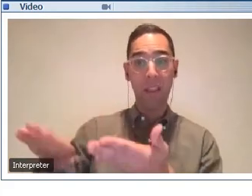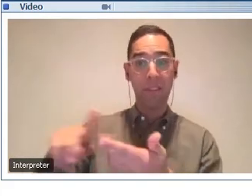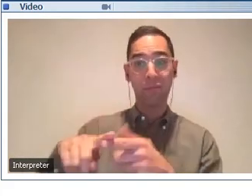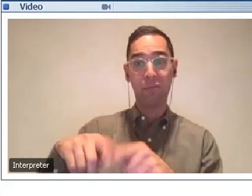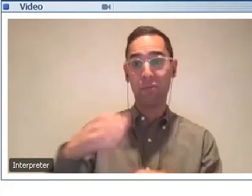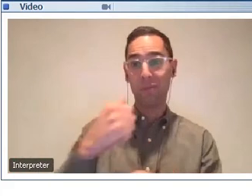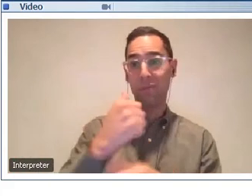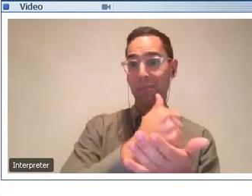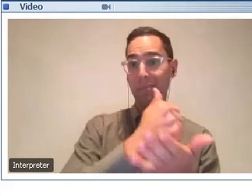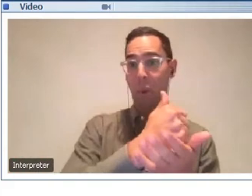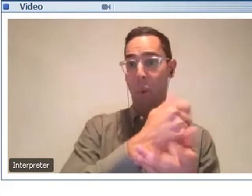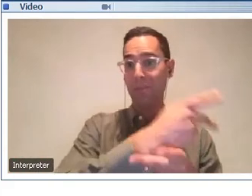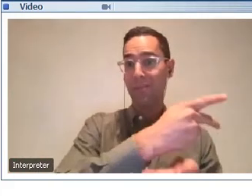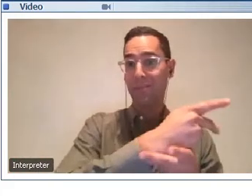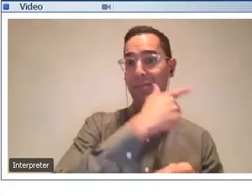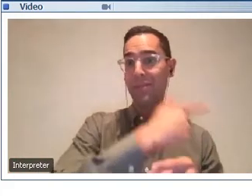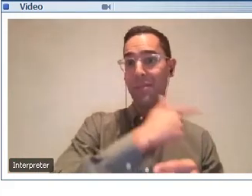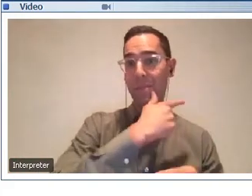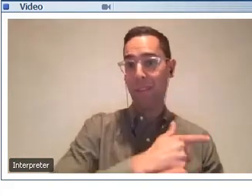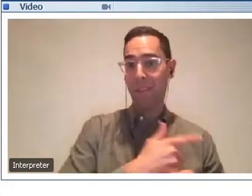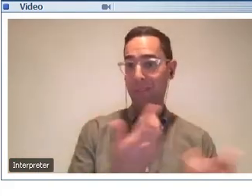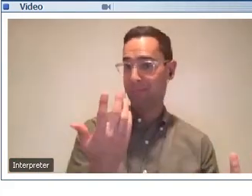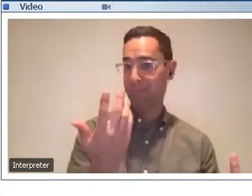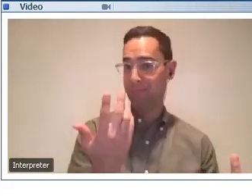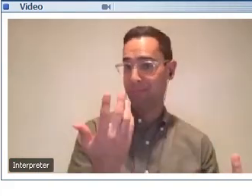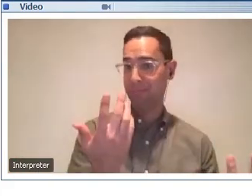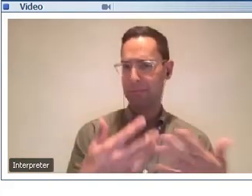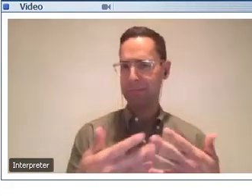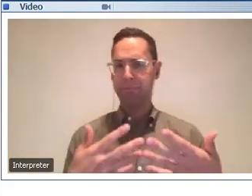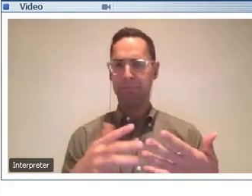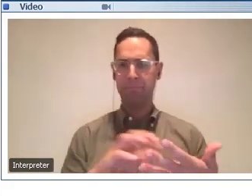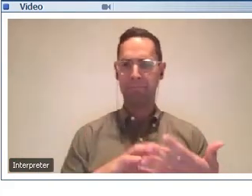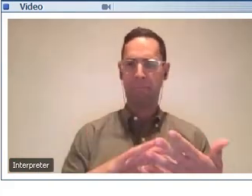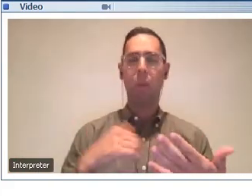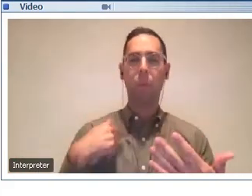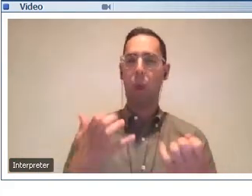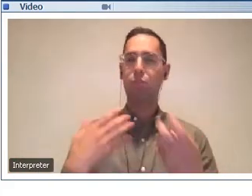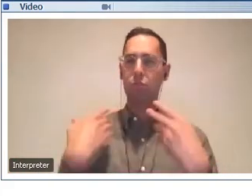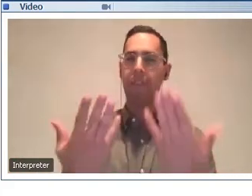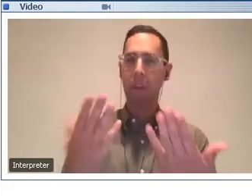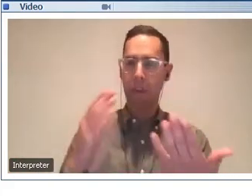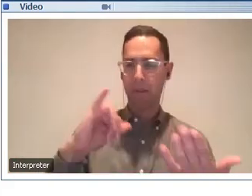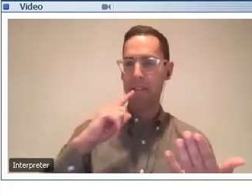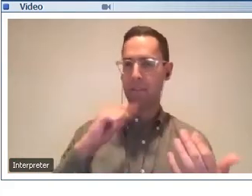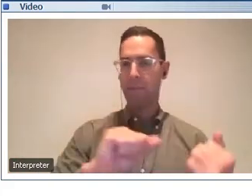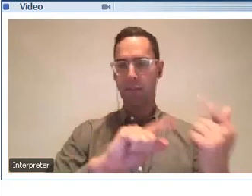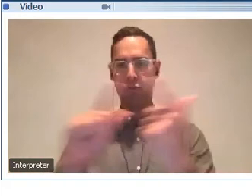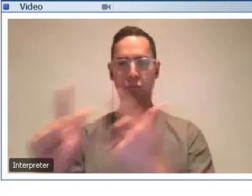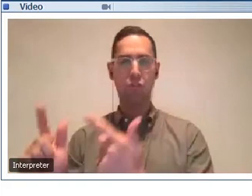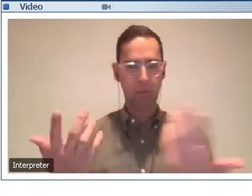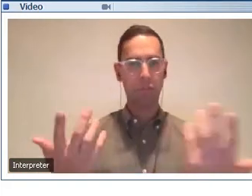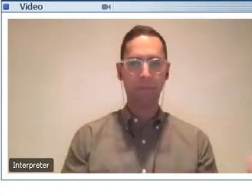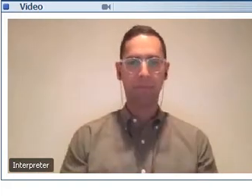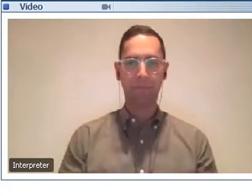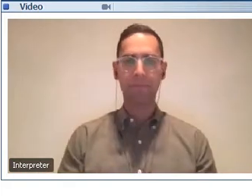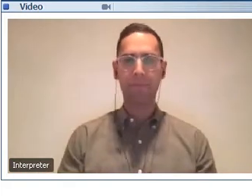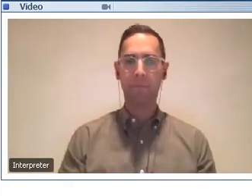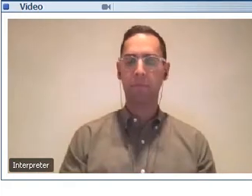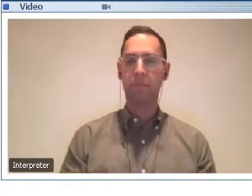sibling when a need occurs. We think that it's really important from the start of any policy to be